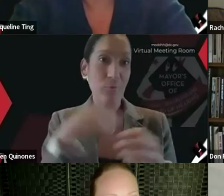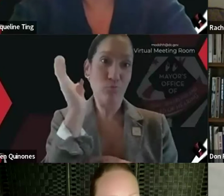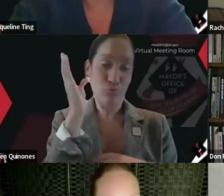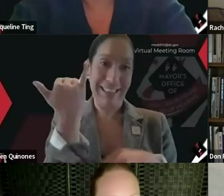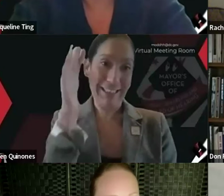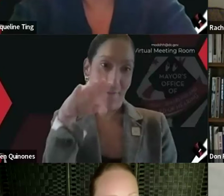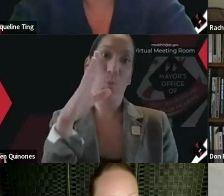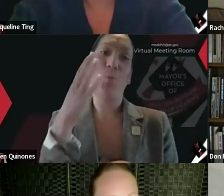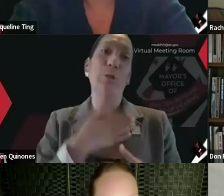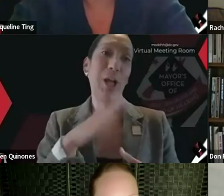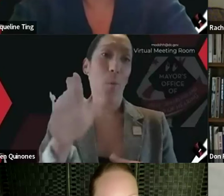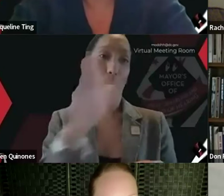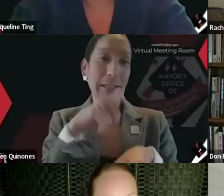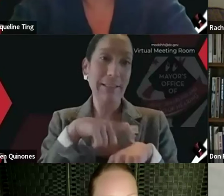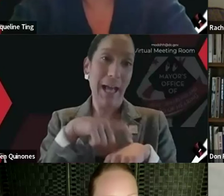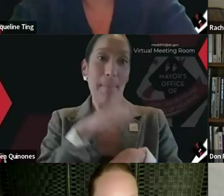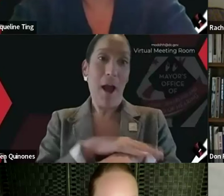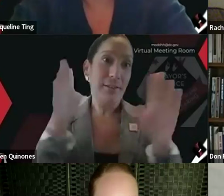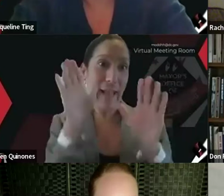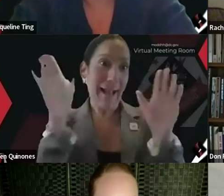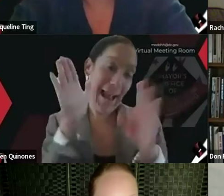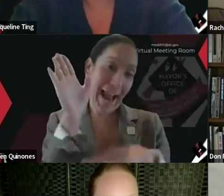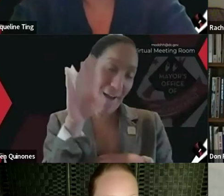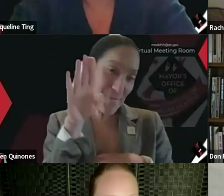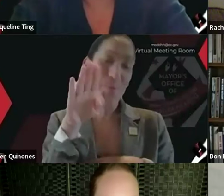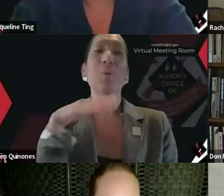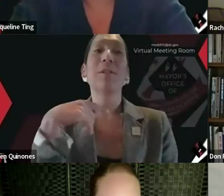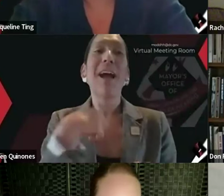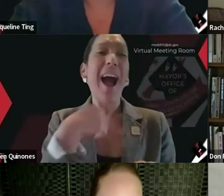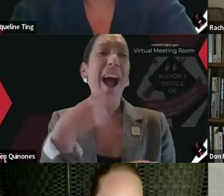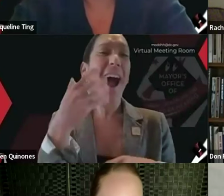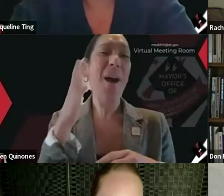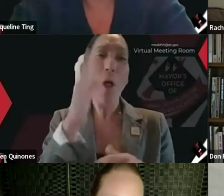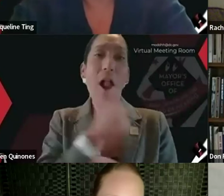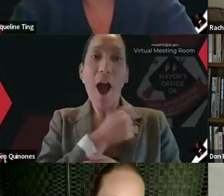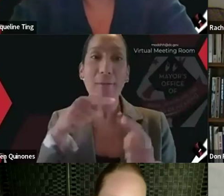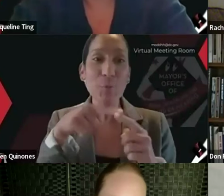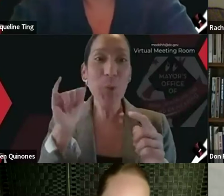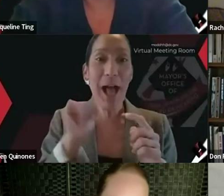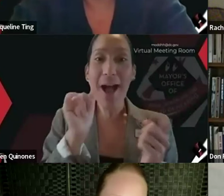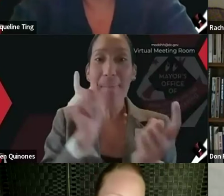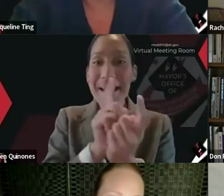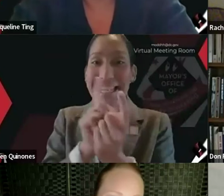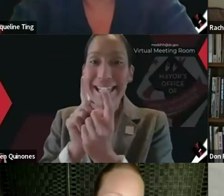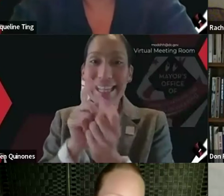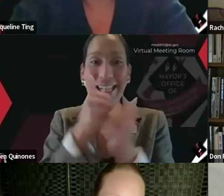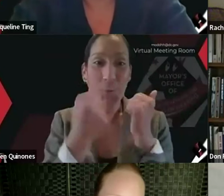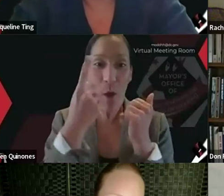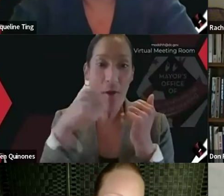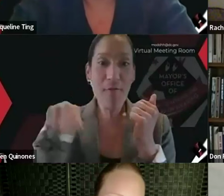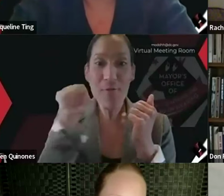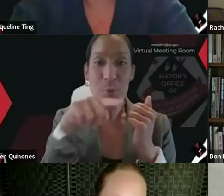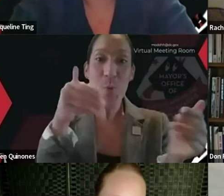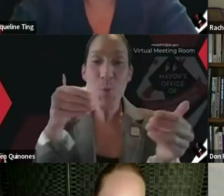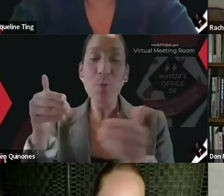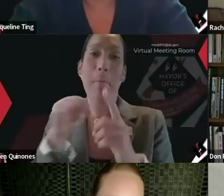Thank you so much for inviting us to present today. Your time on a Sunday afternoon, I would love